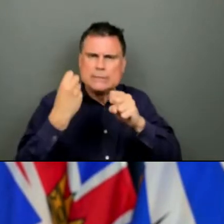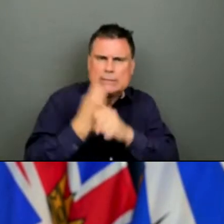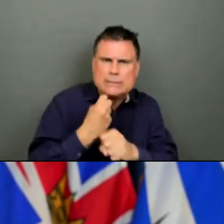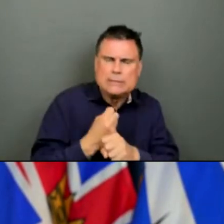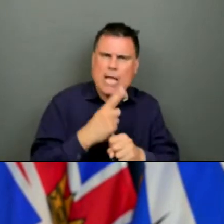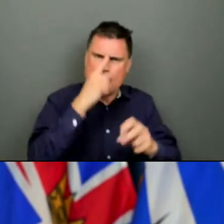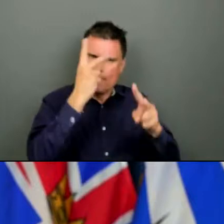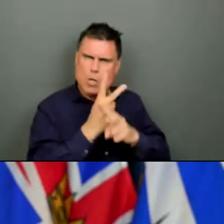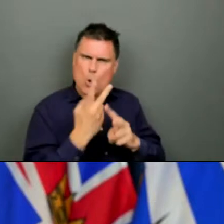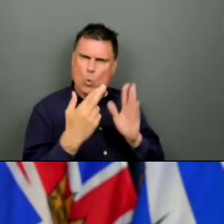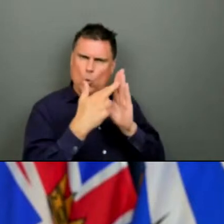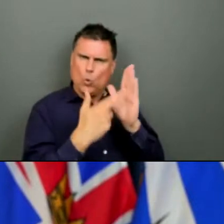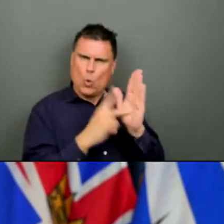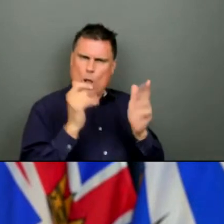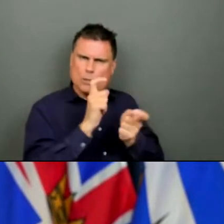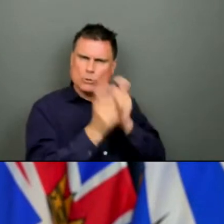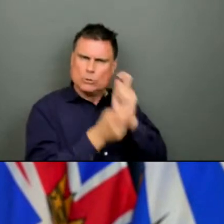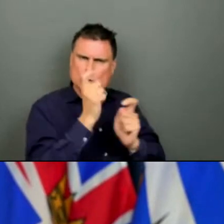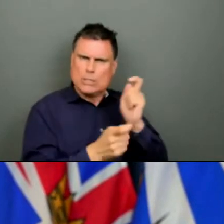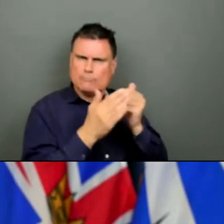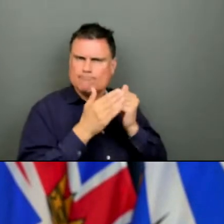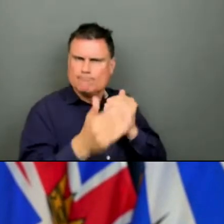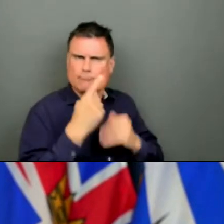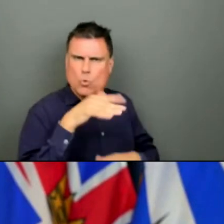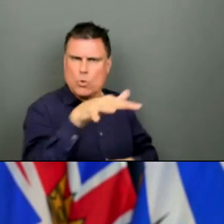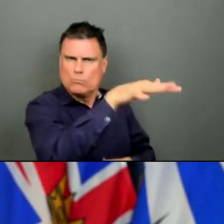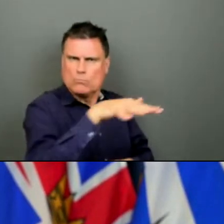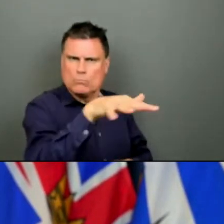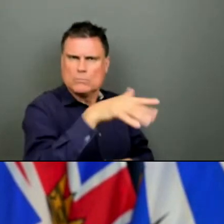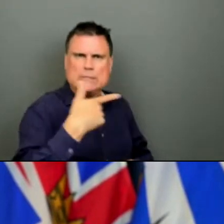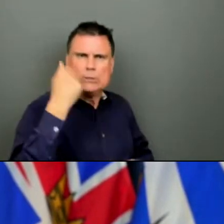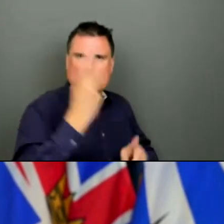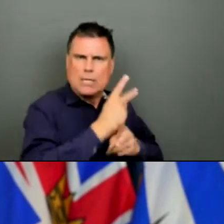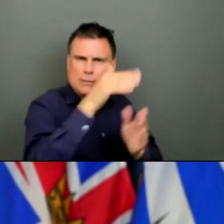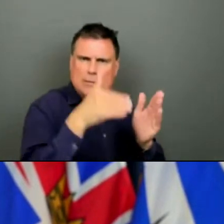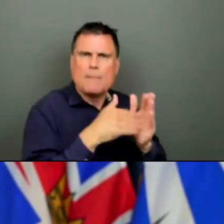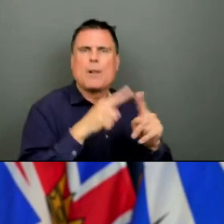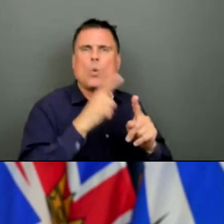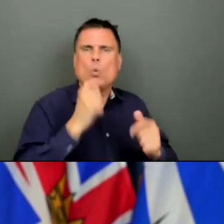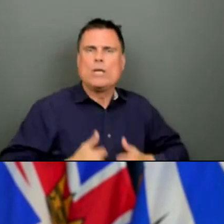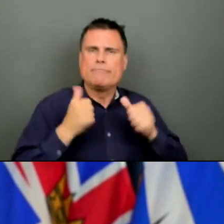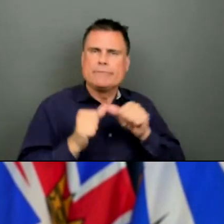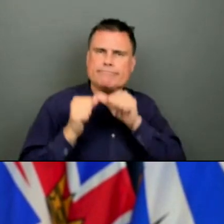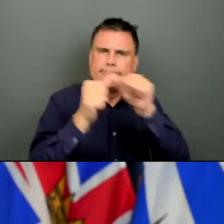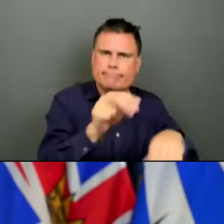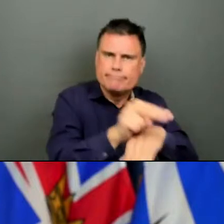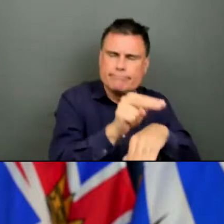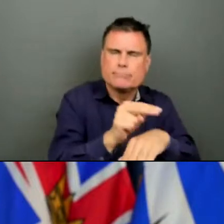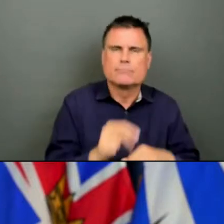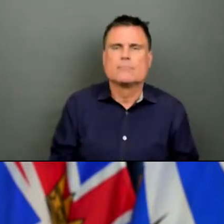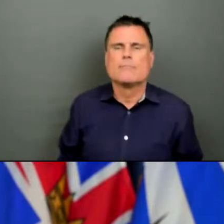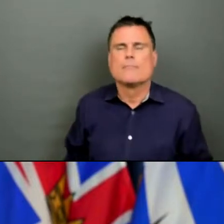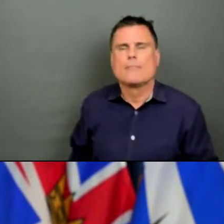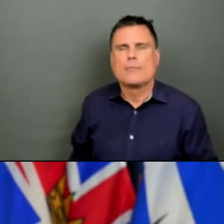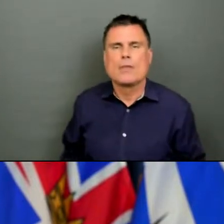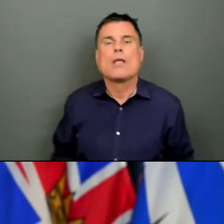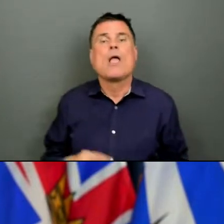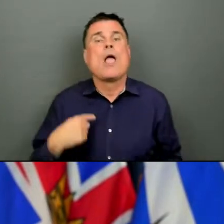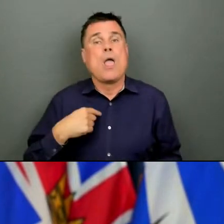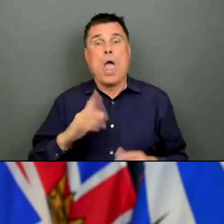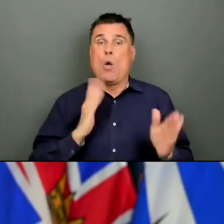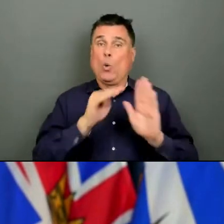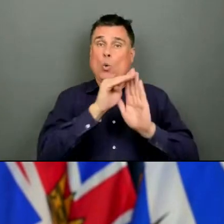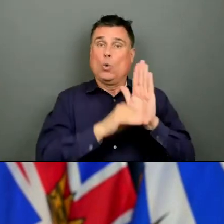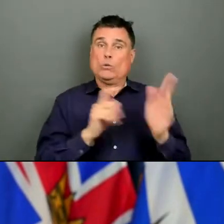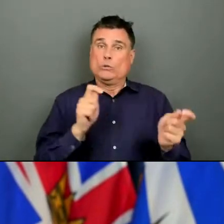care issue, we were at a different place, and I think the changes that were made in visitation on March 25th were